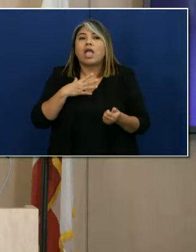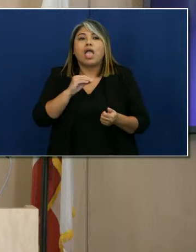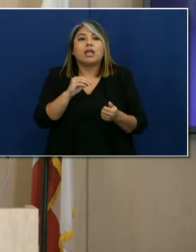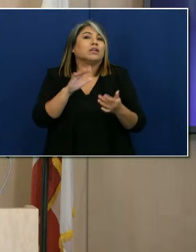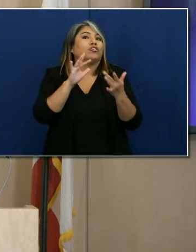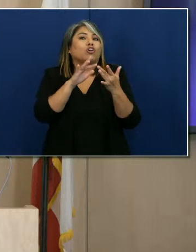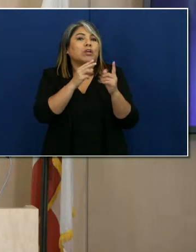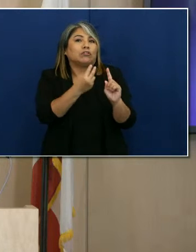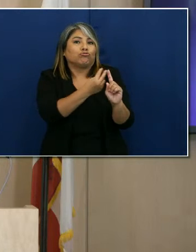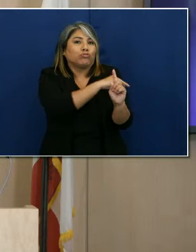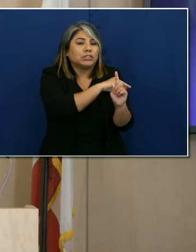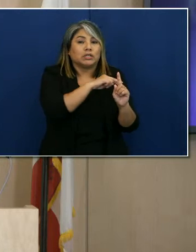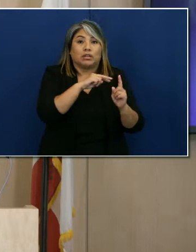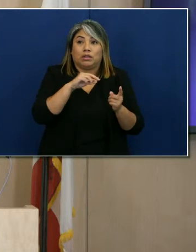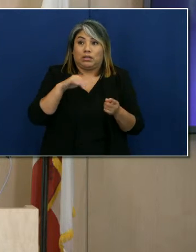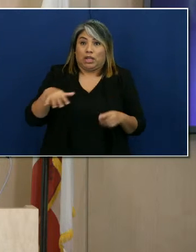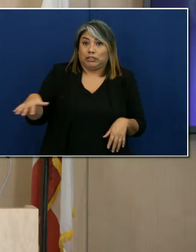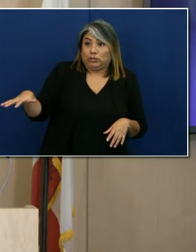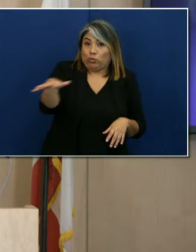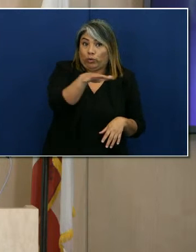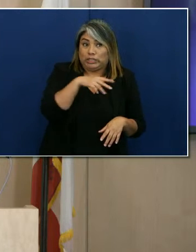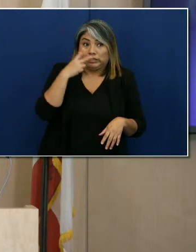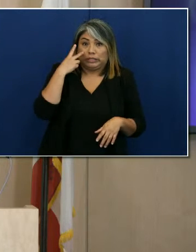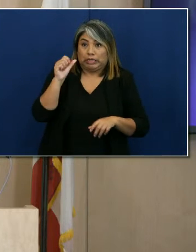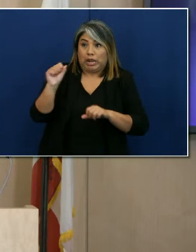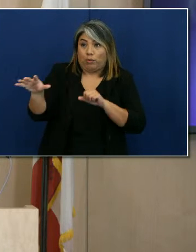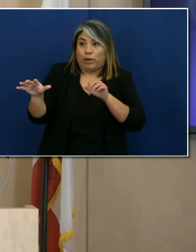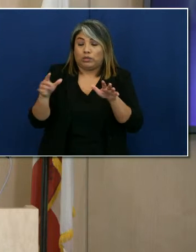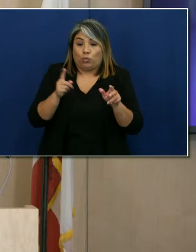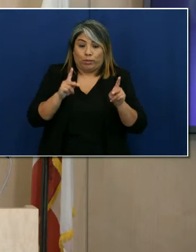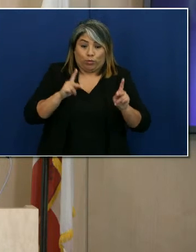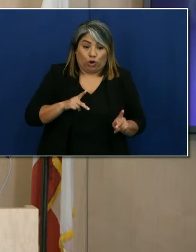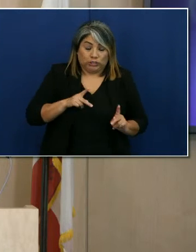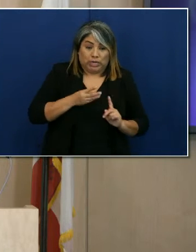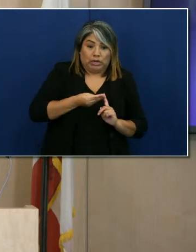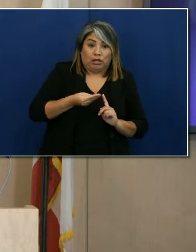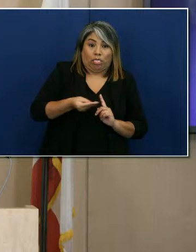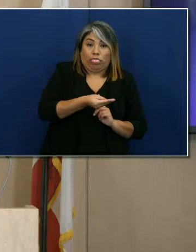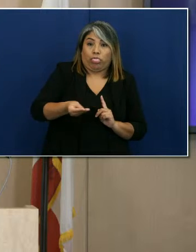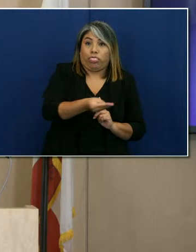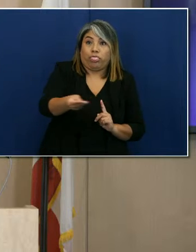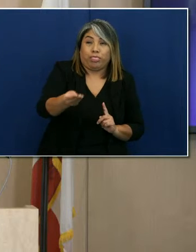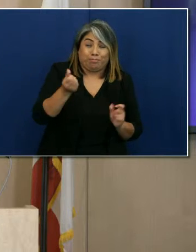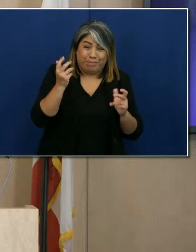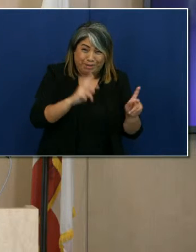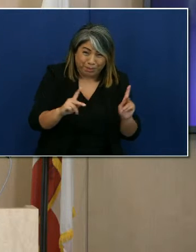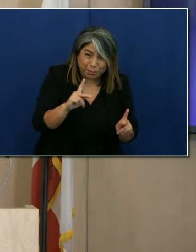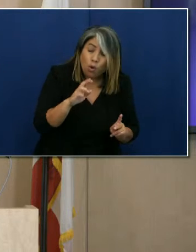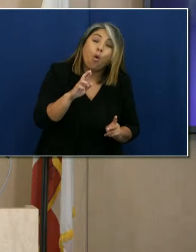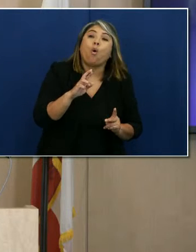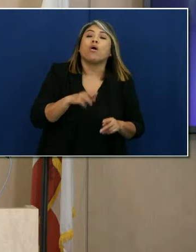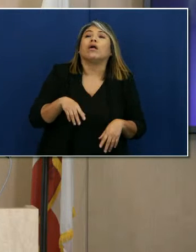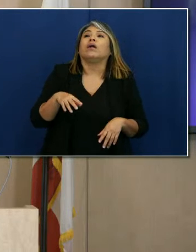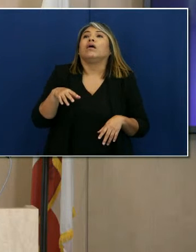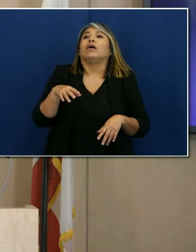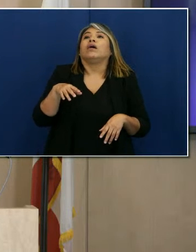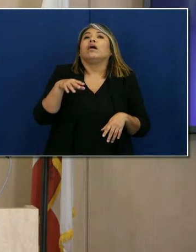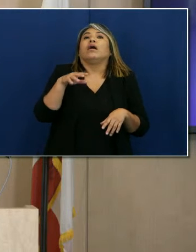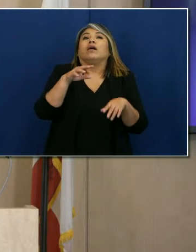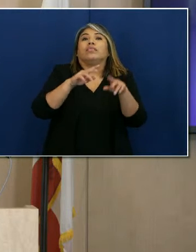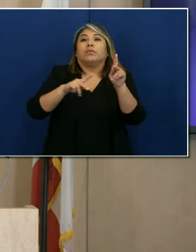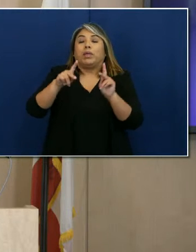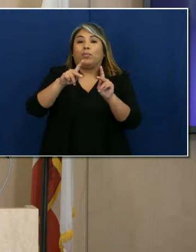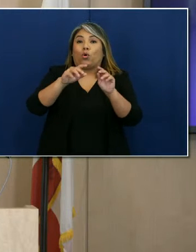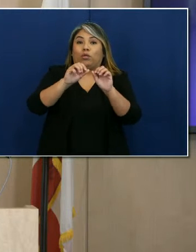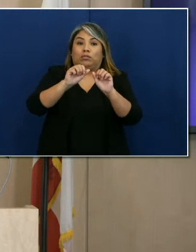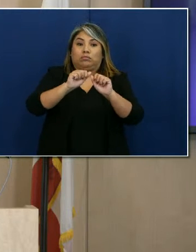efforts, is the region seeing outbreaks in which one person infects a large number of people, or is the number of people infected in